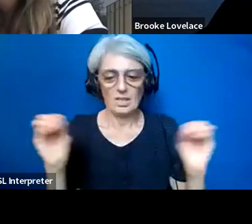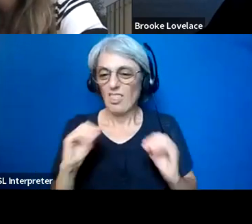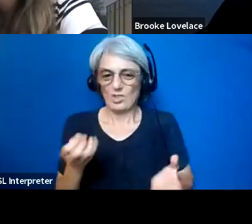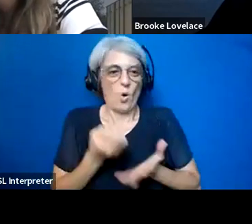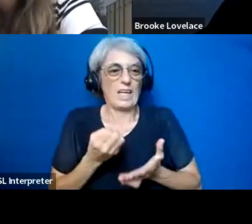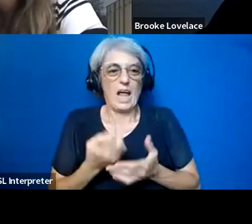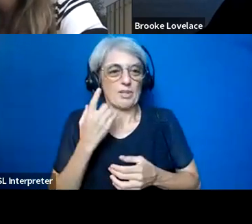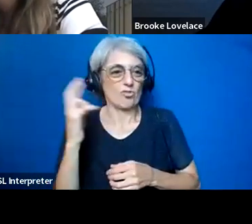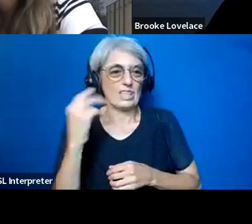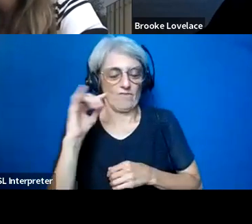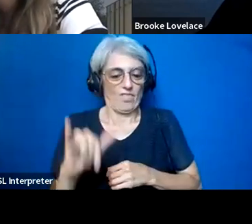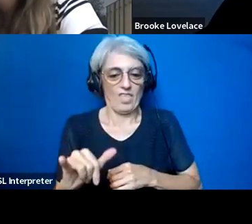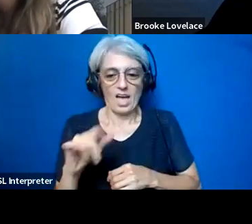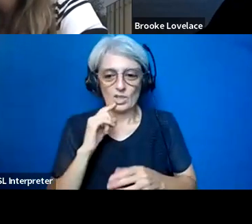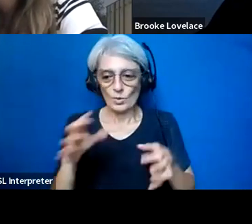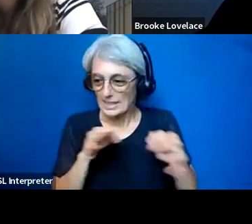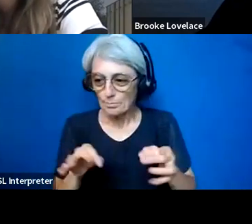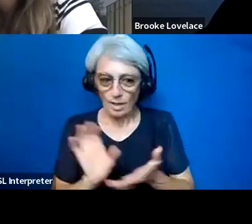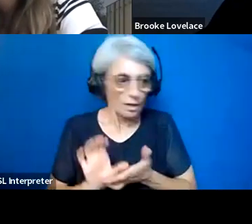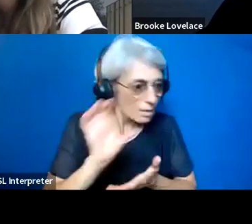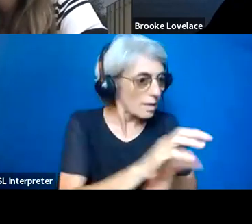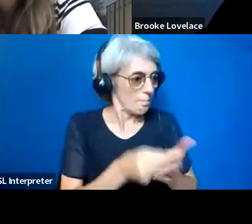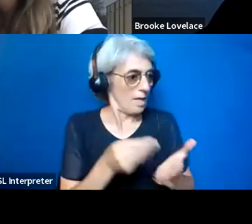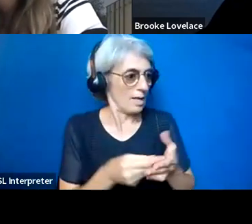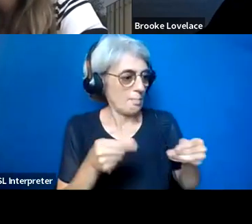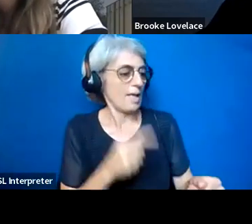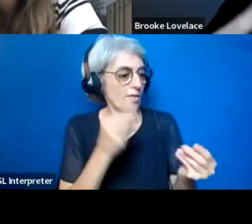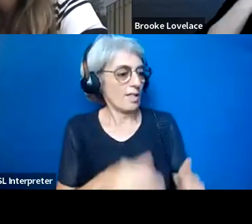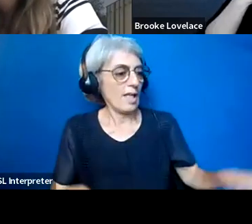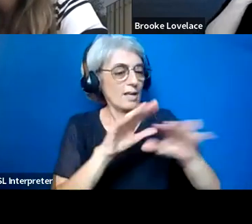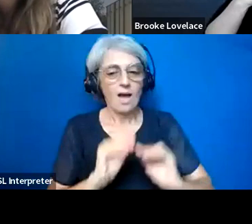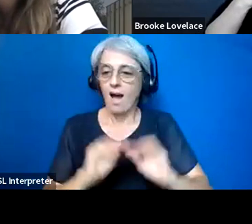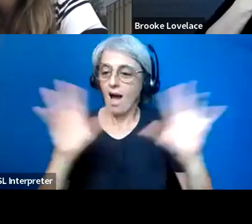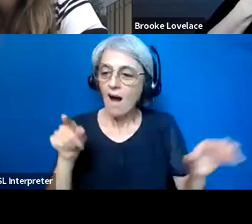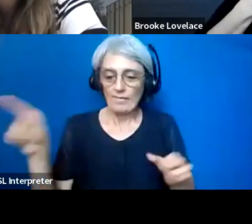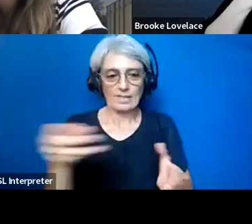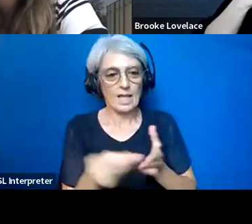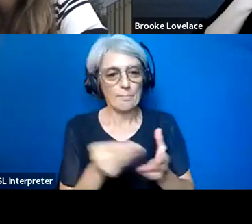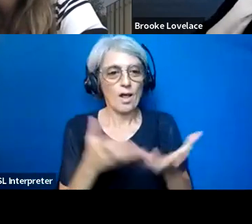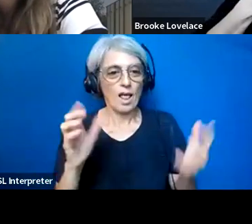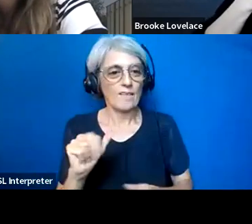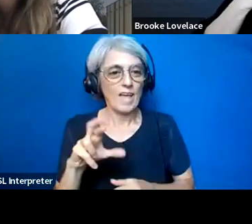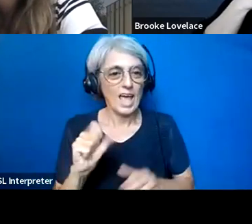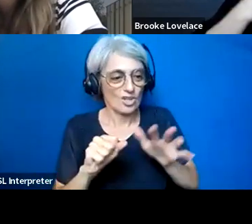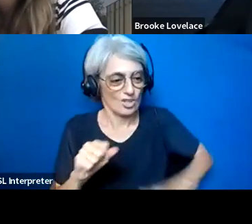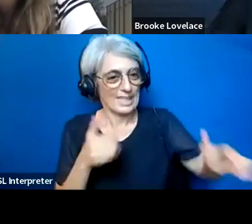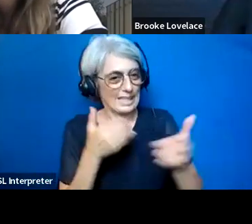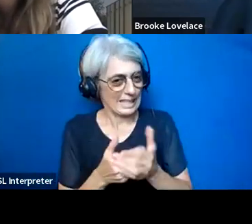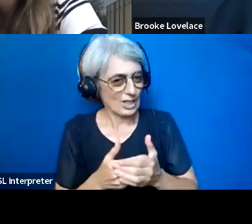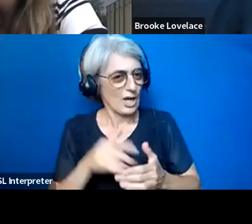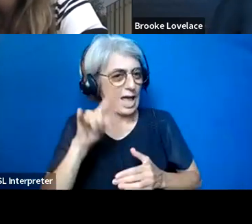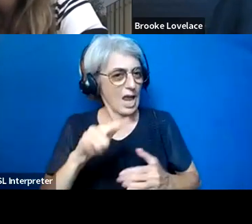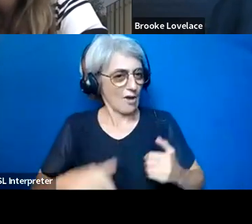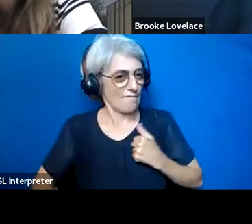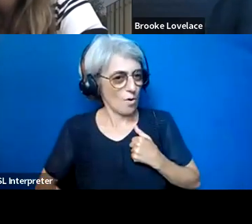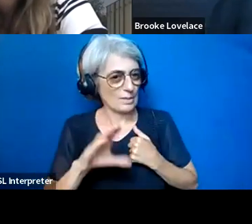amount of money they paid for that land. So it's very obvious that they bought, you know, lots and lots of acres around an Air Force base for